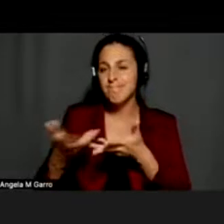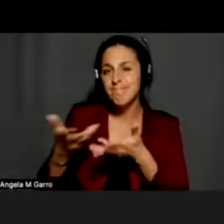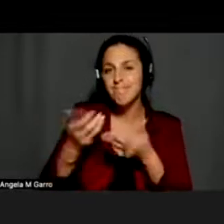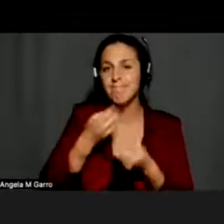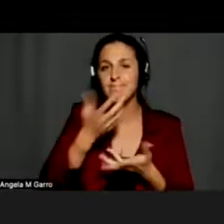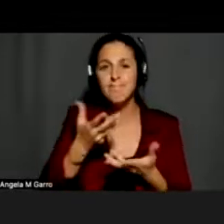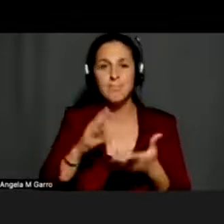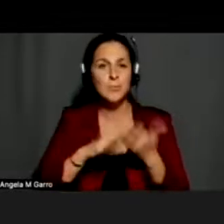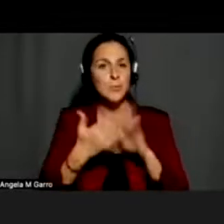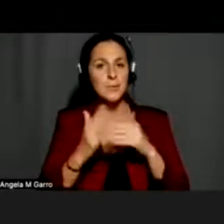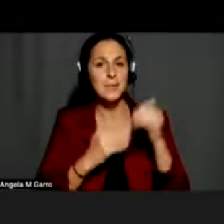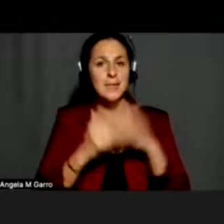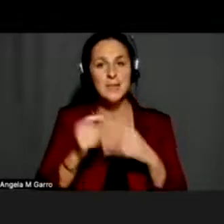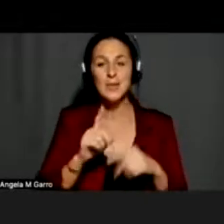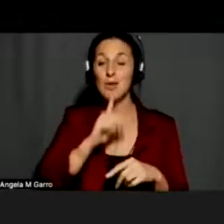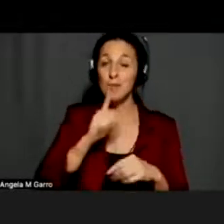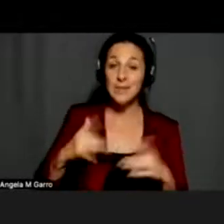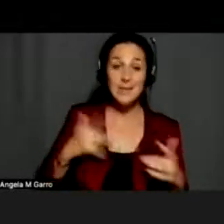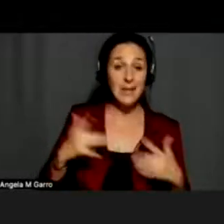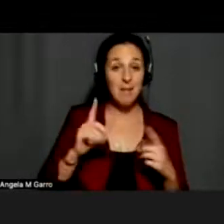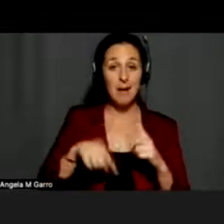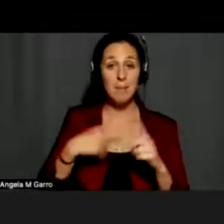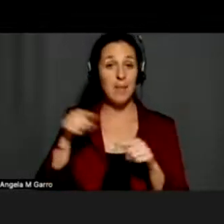excited about this opportunity.